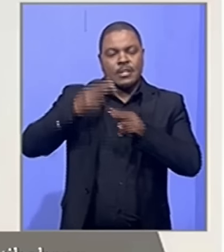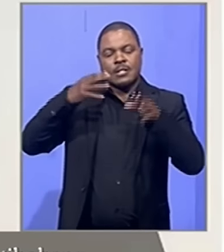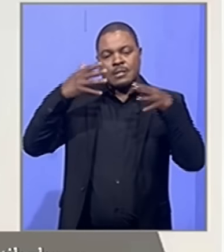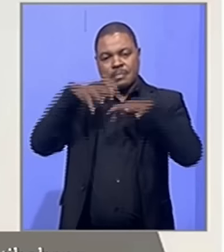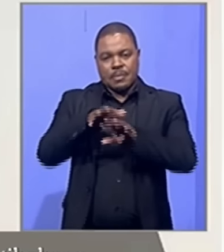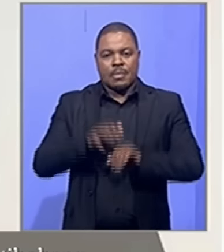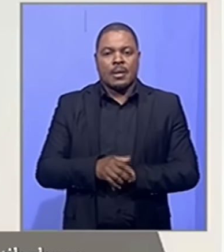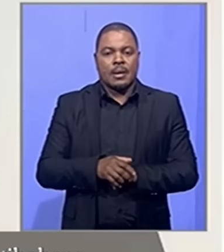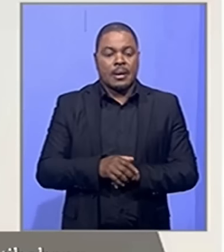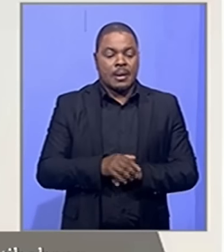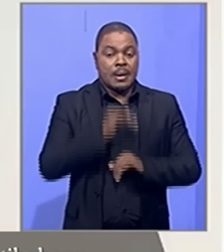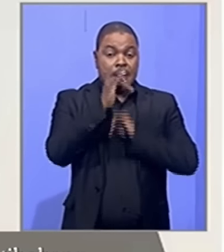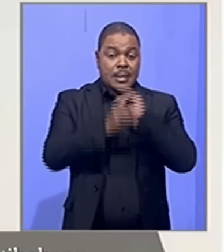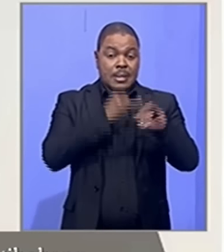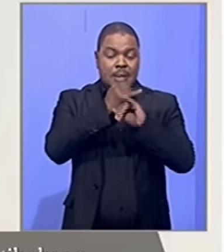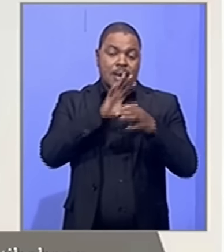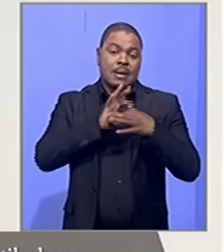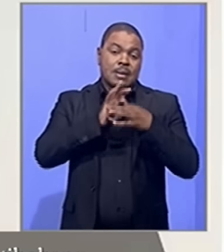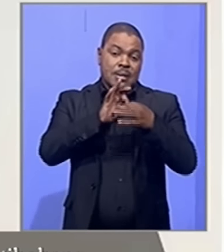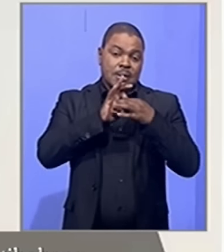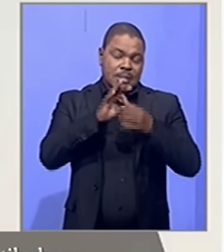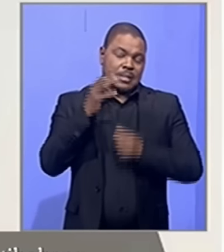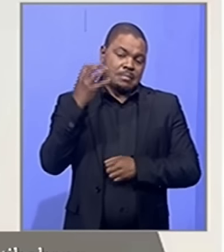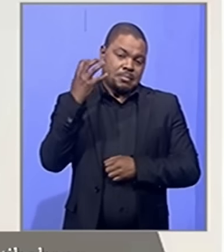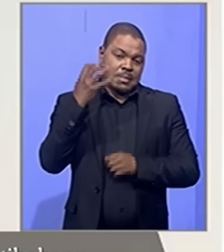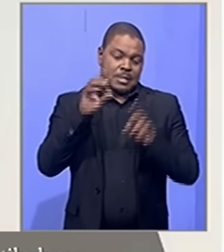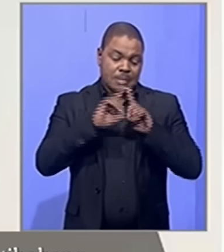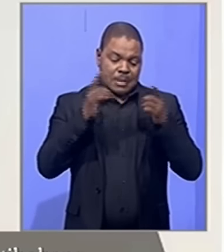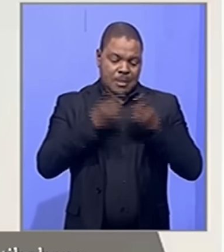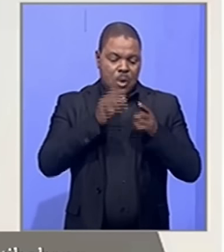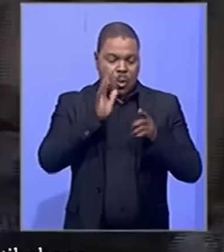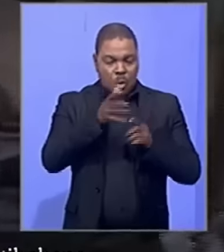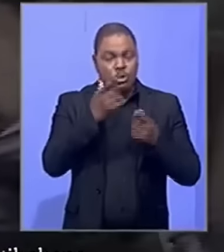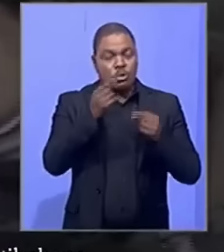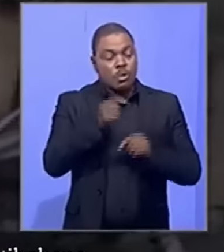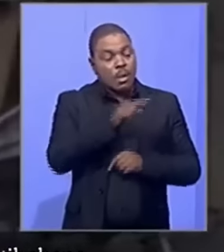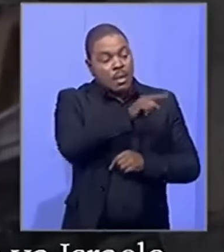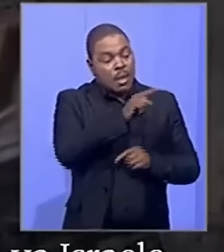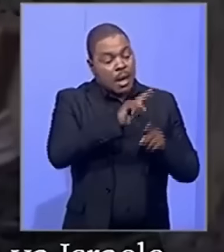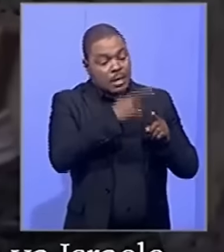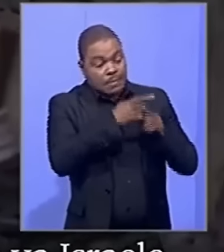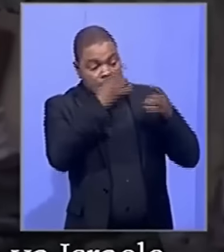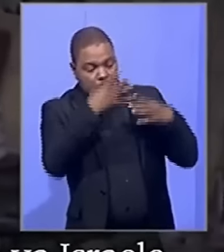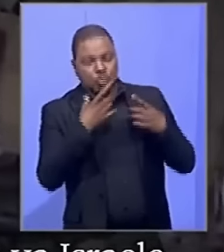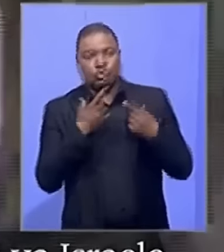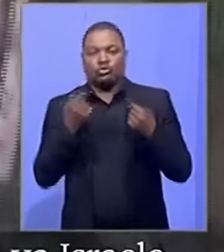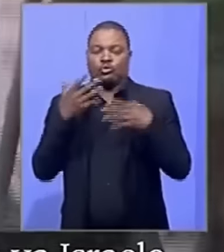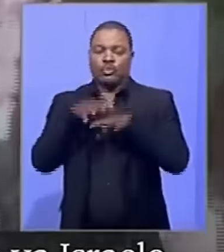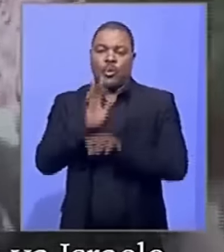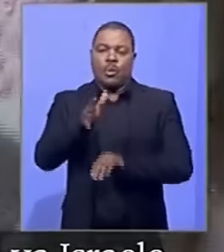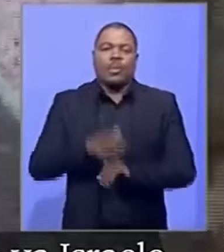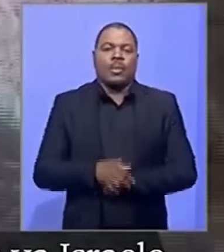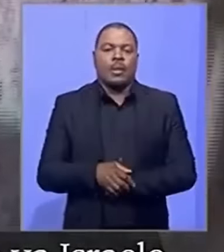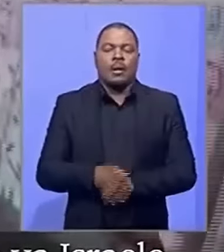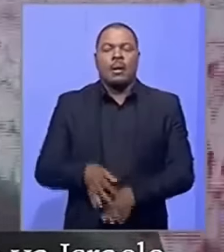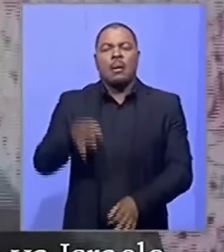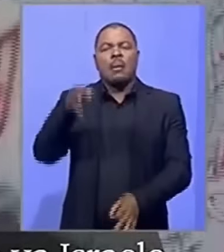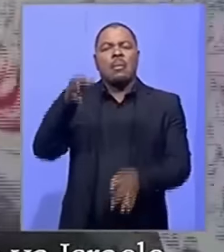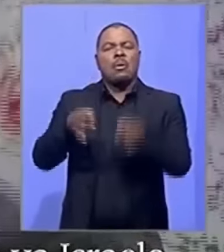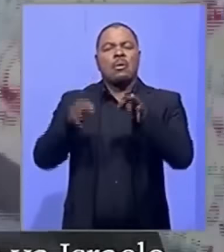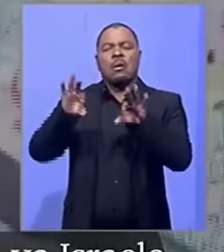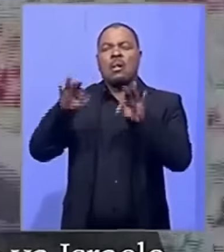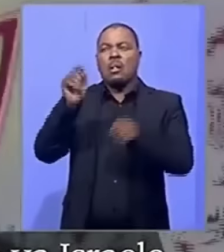of International Relations and Cooperation will act on the instructions of Cabinet. Le ha bahlopholli ba ditaba tsa dipolitiki ba re ho ntse ho ina